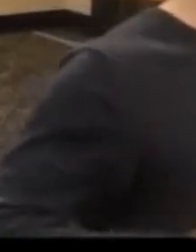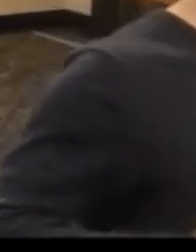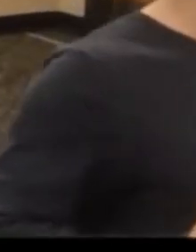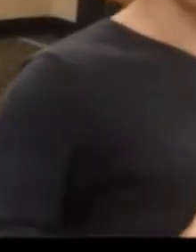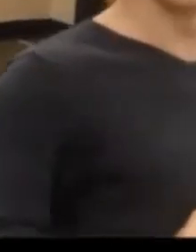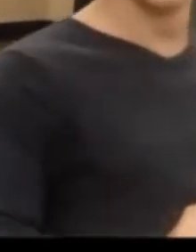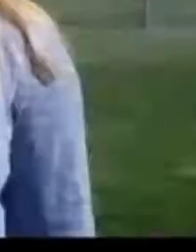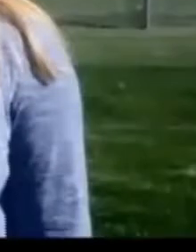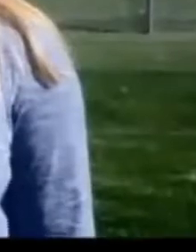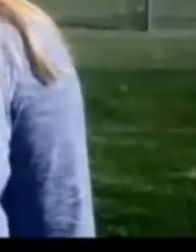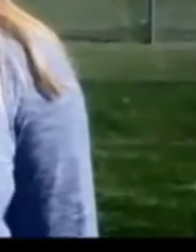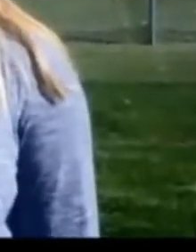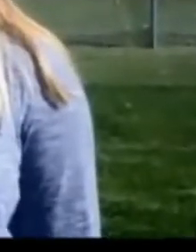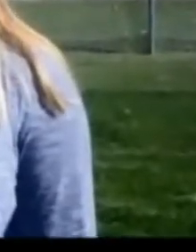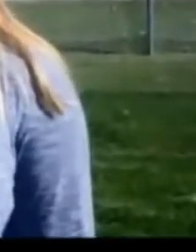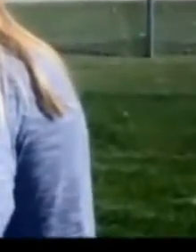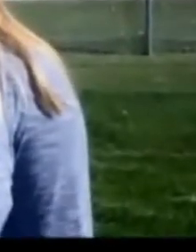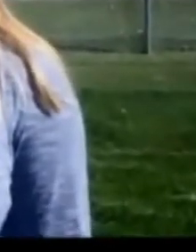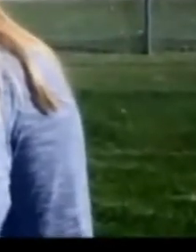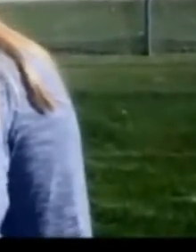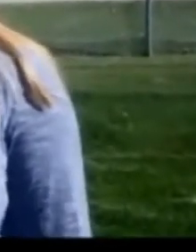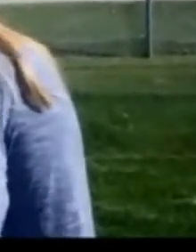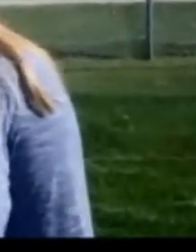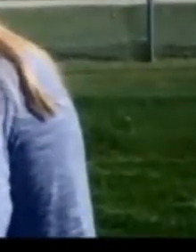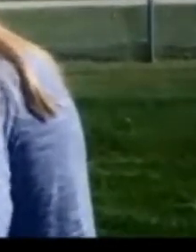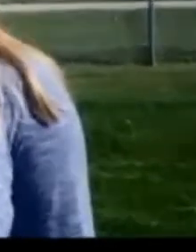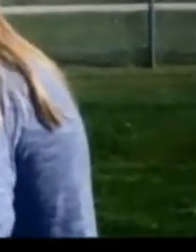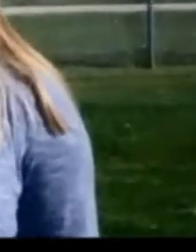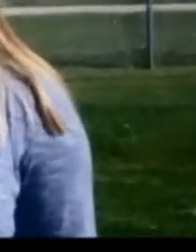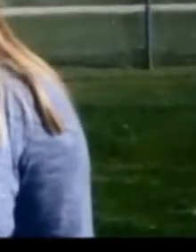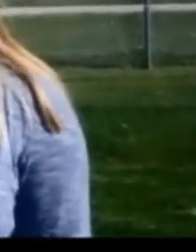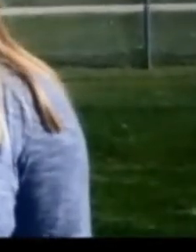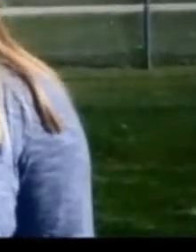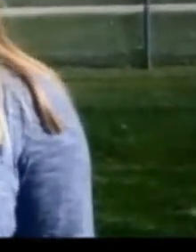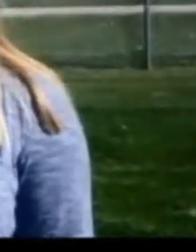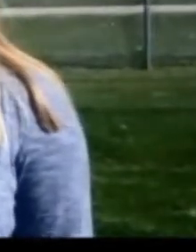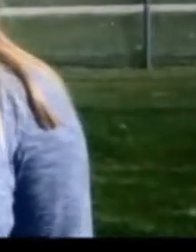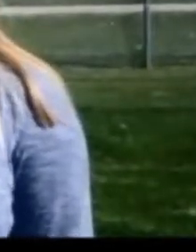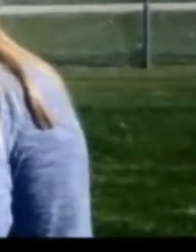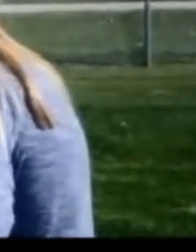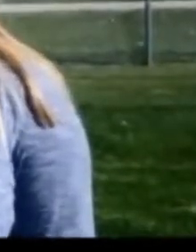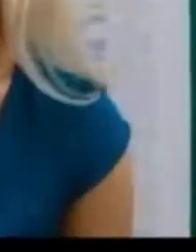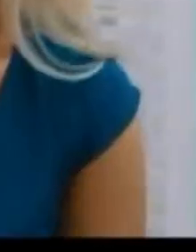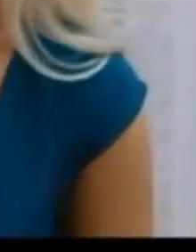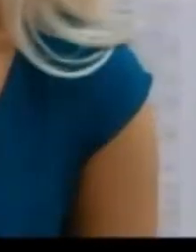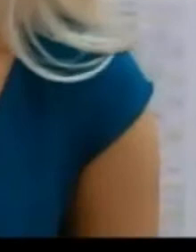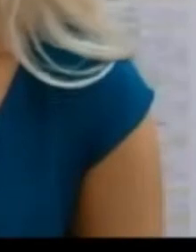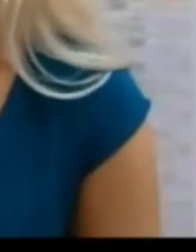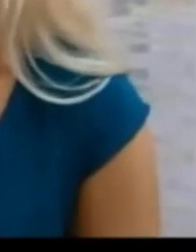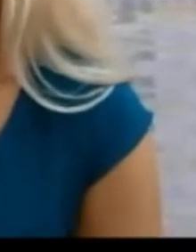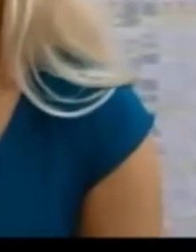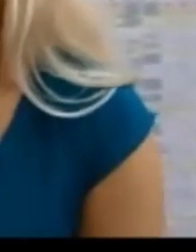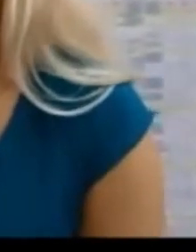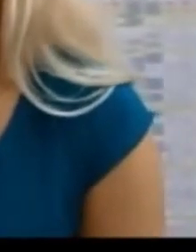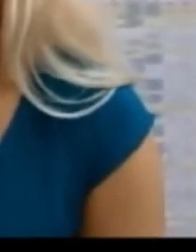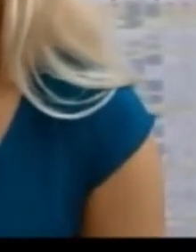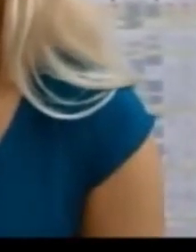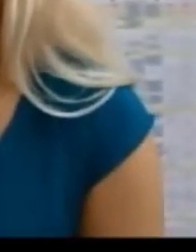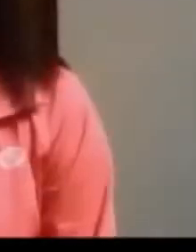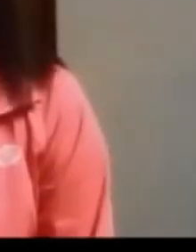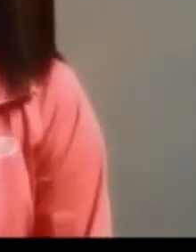Welding. I'm going to UND for really pre-med and athletic training. I'm going to NDSU for